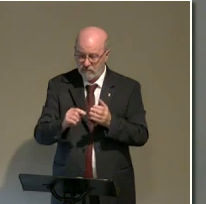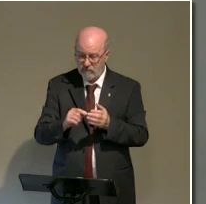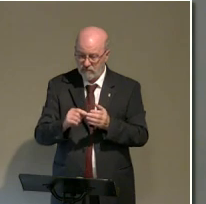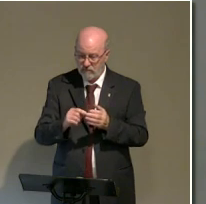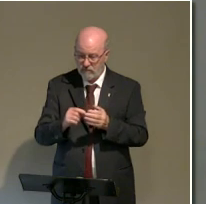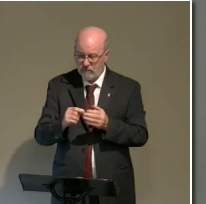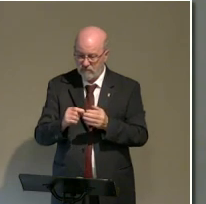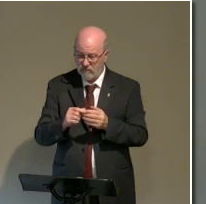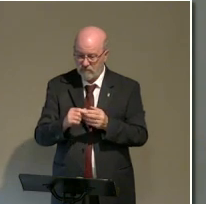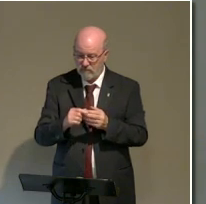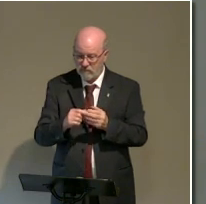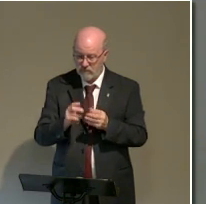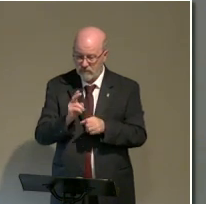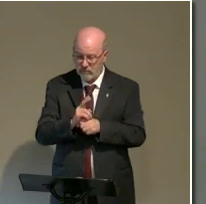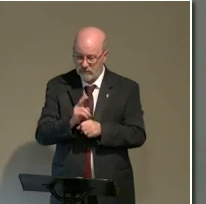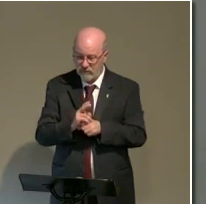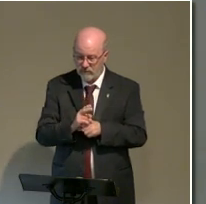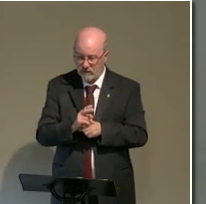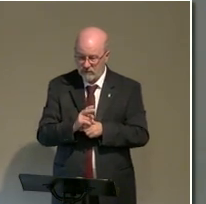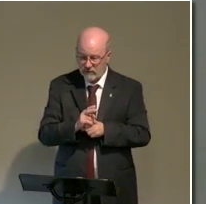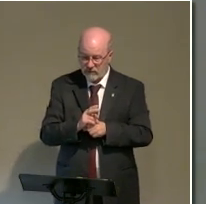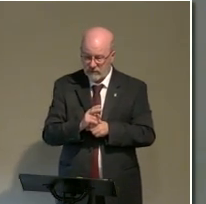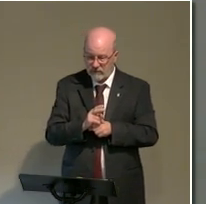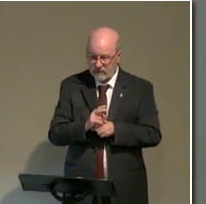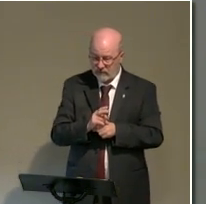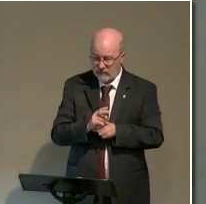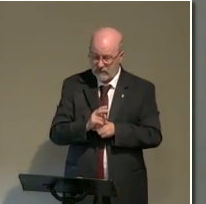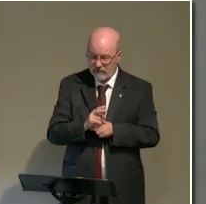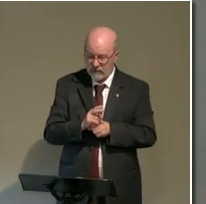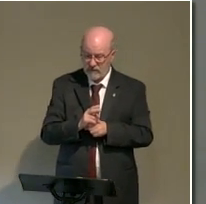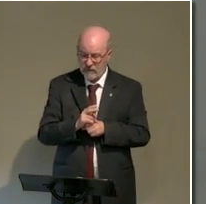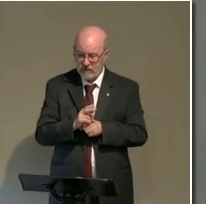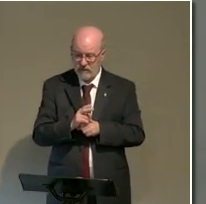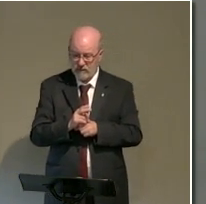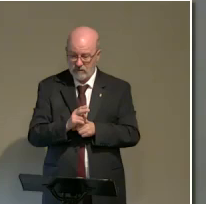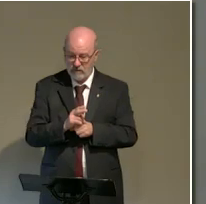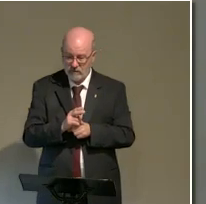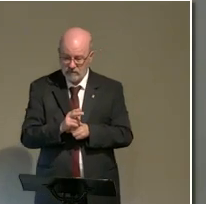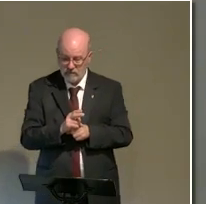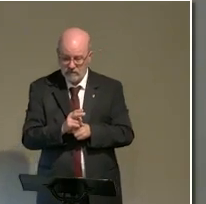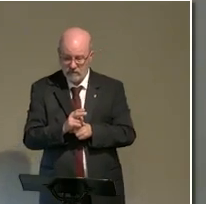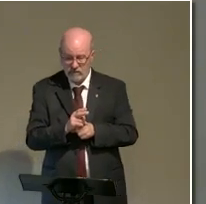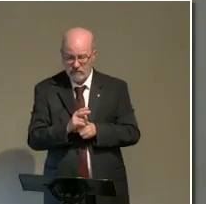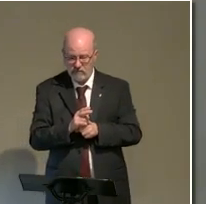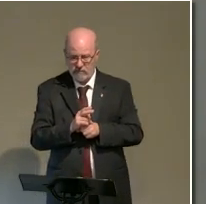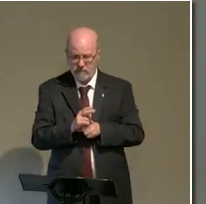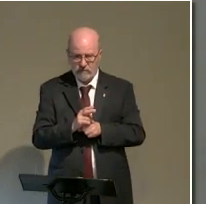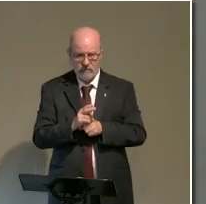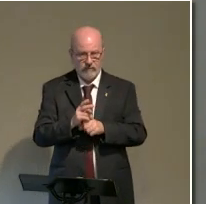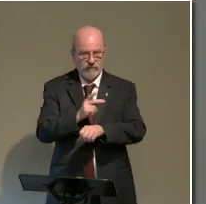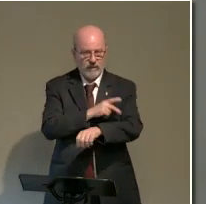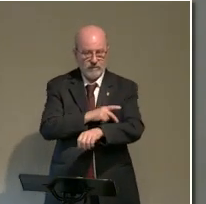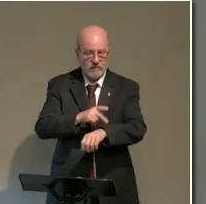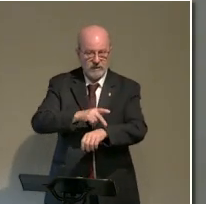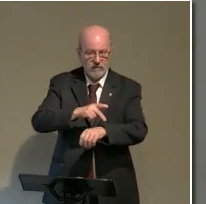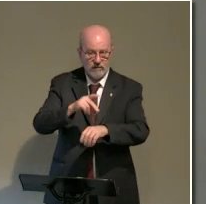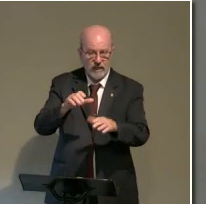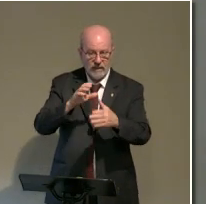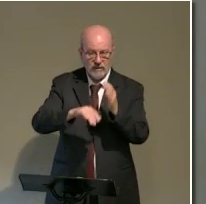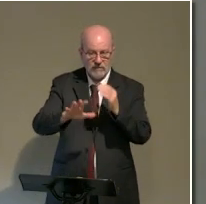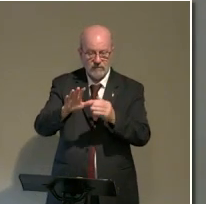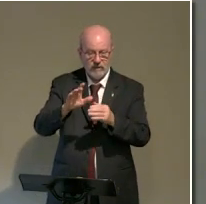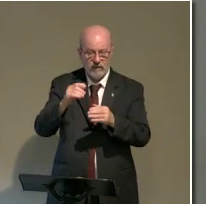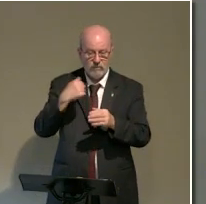Verse 14. Okay, sorry. I'm gonna use this. I'm gonna go to Peter over here. So Peter in Acts 5 says